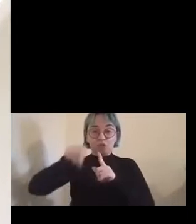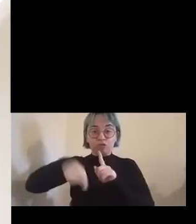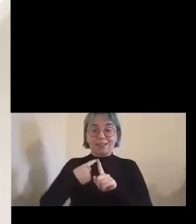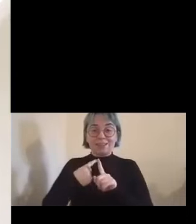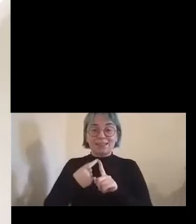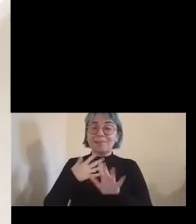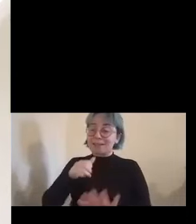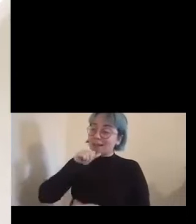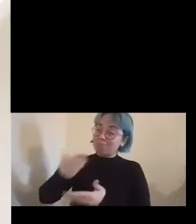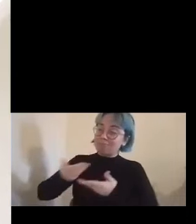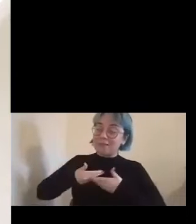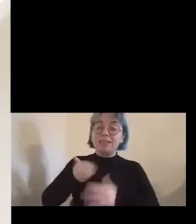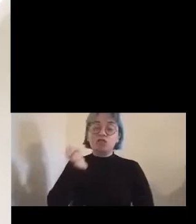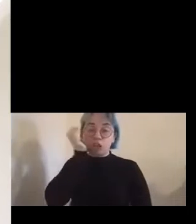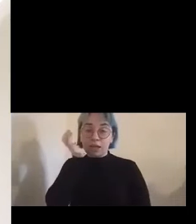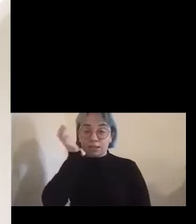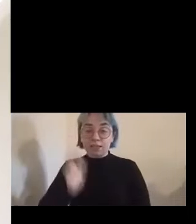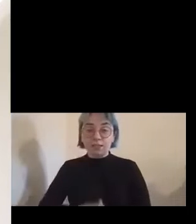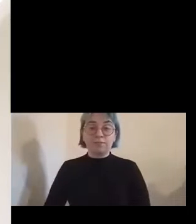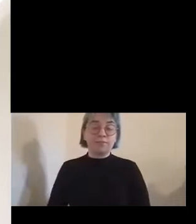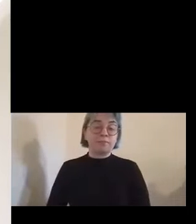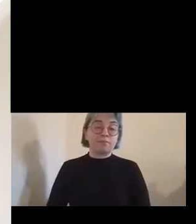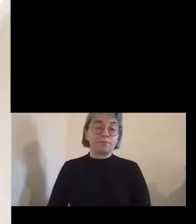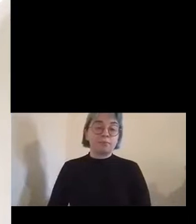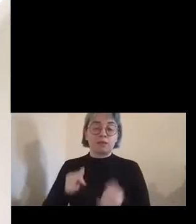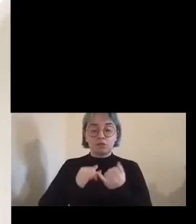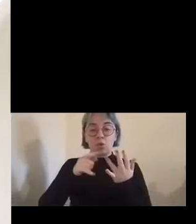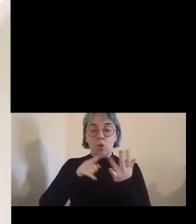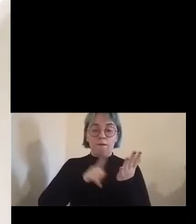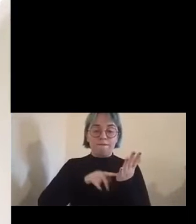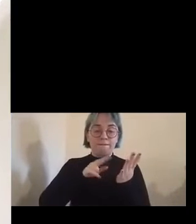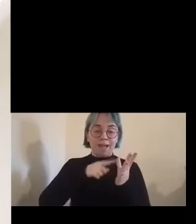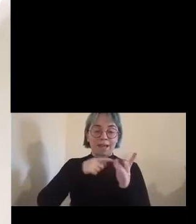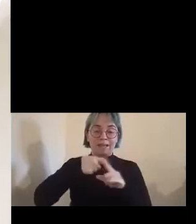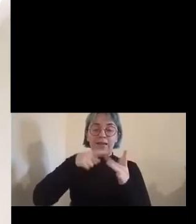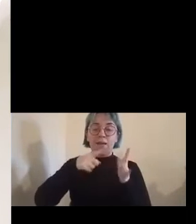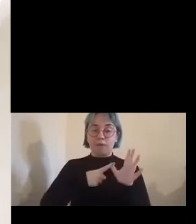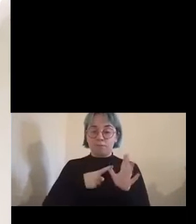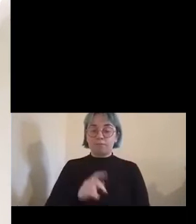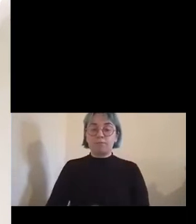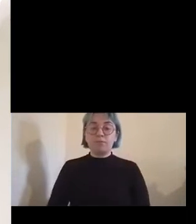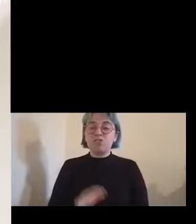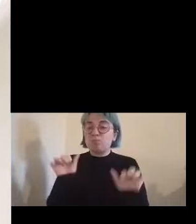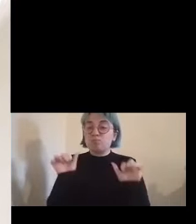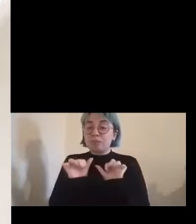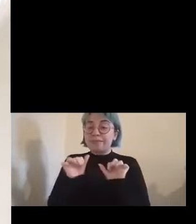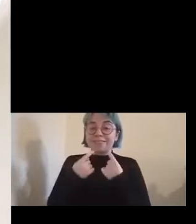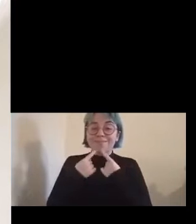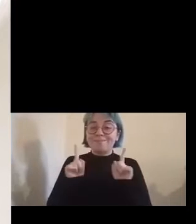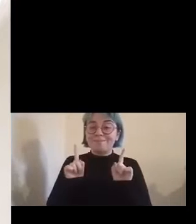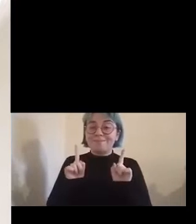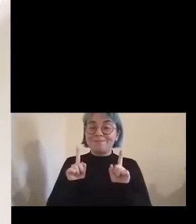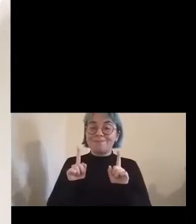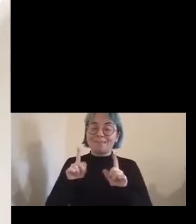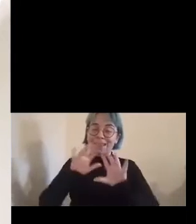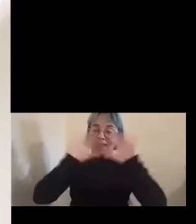being implemented in the Czech Republic and Slovakia. So maybe just to say very briefly something about the International